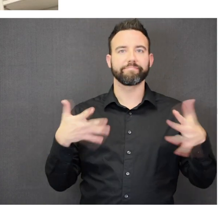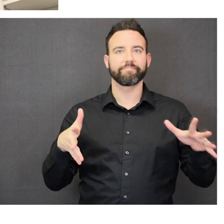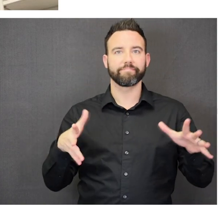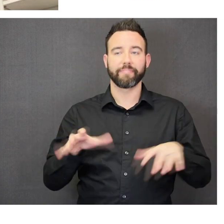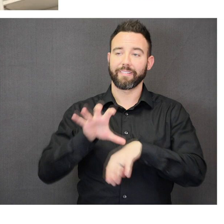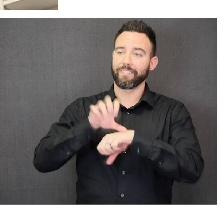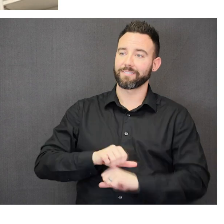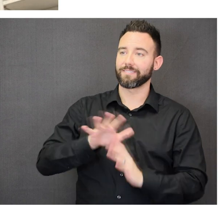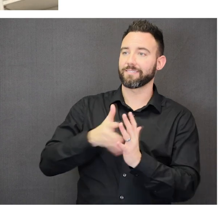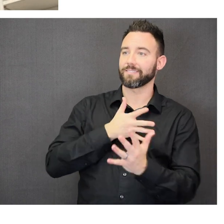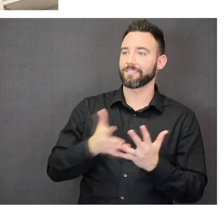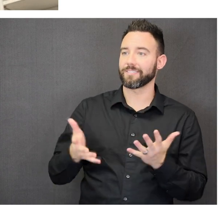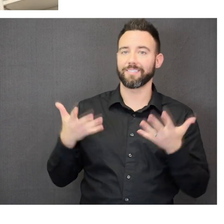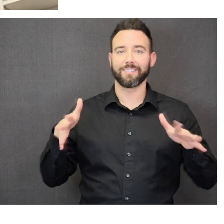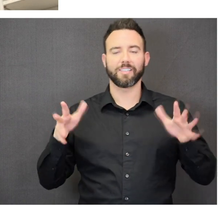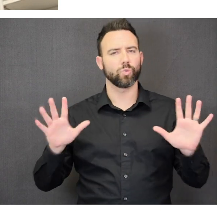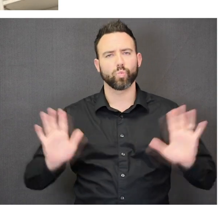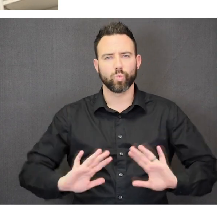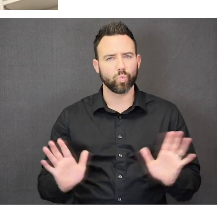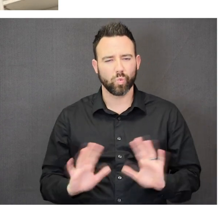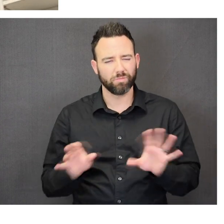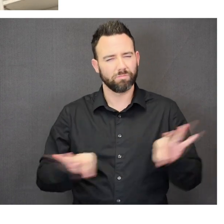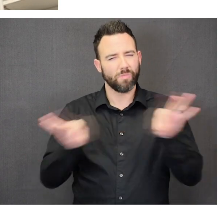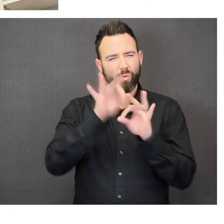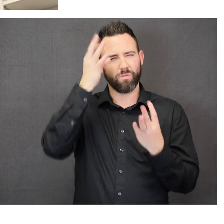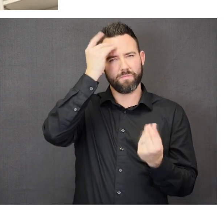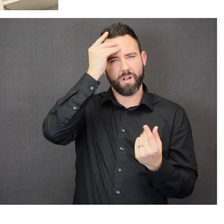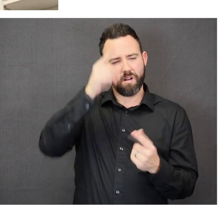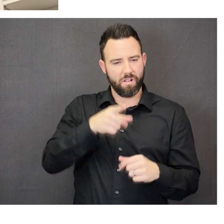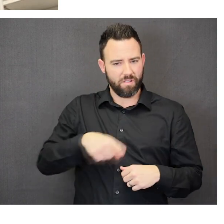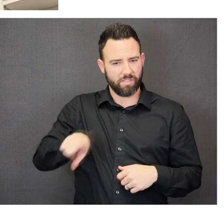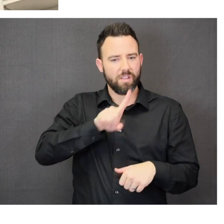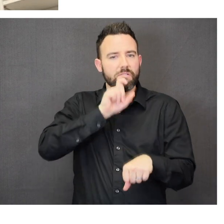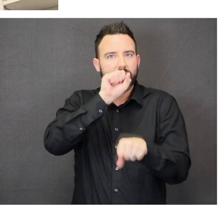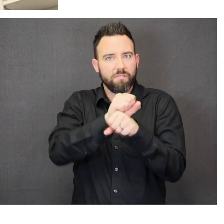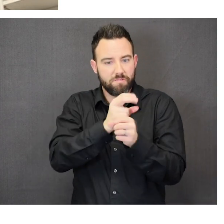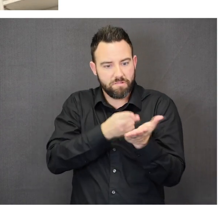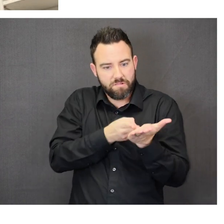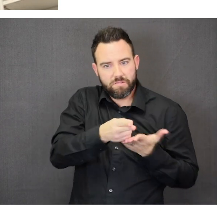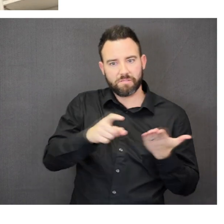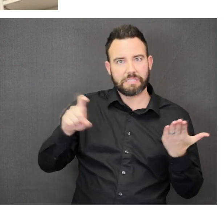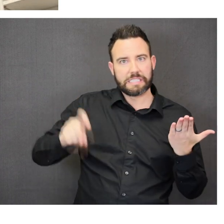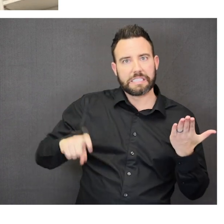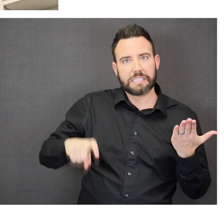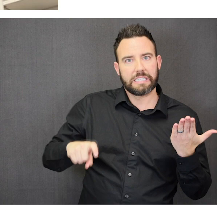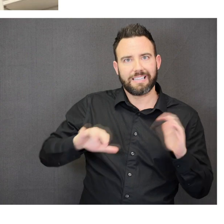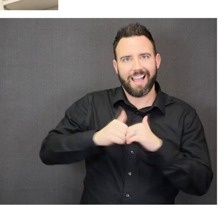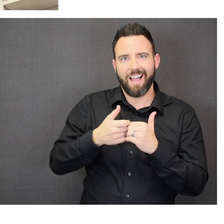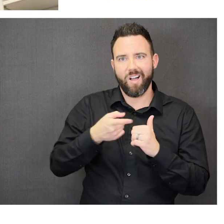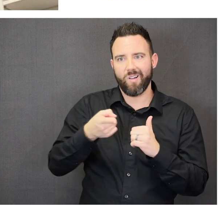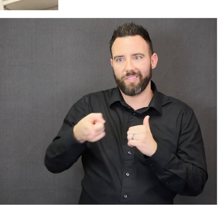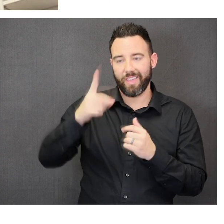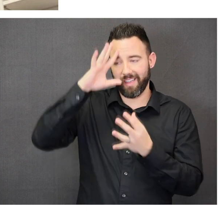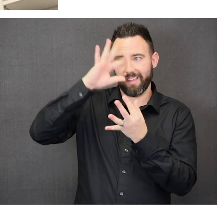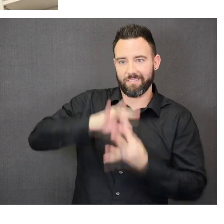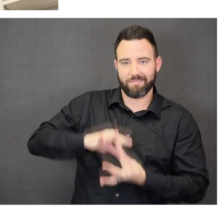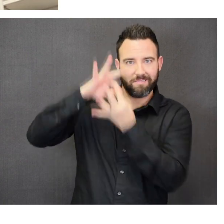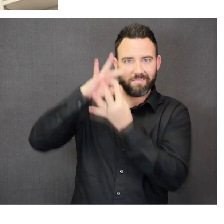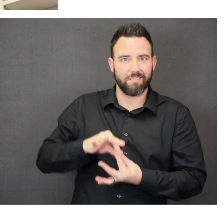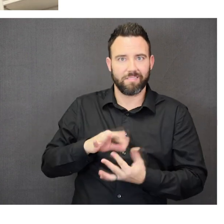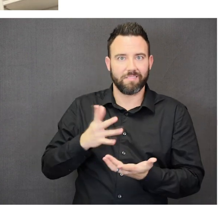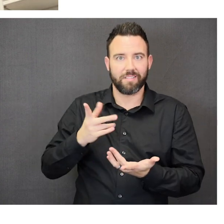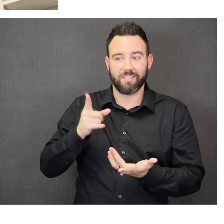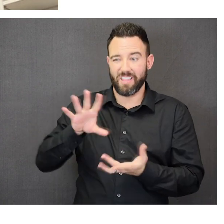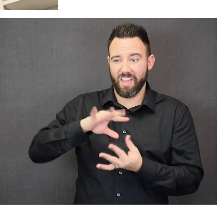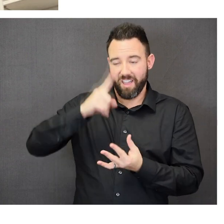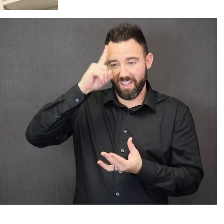now. It's not just about the routine. It's also, what are their regulatory needs? One of the things that's been taken away